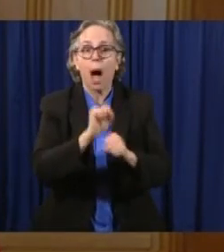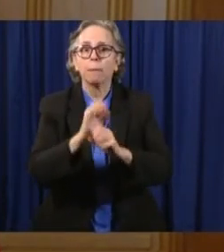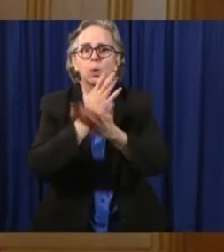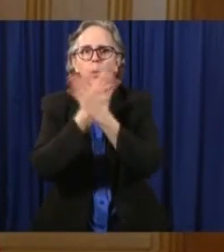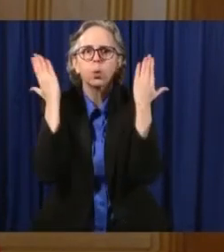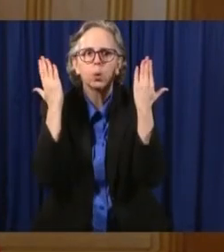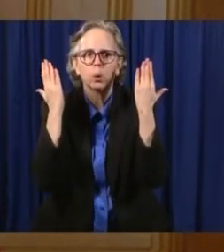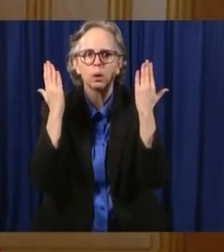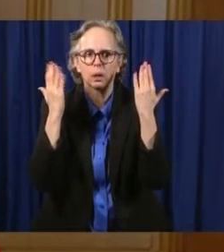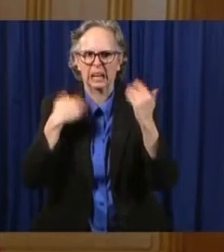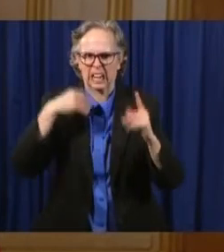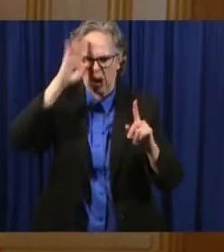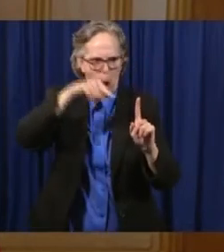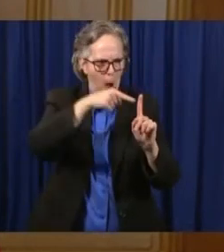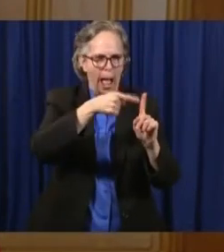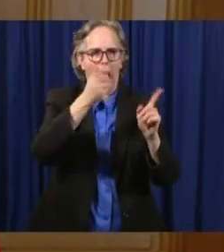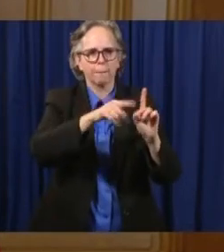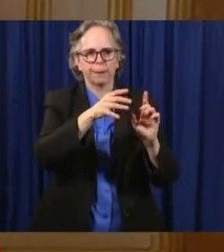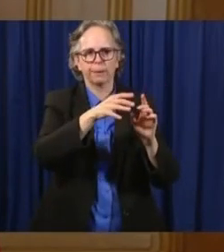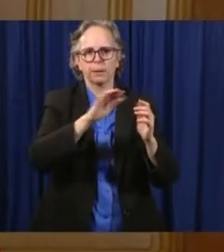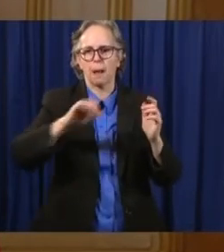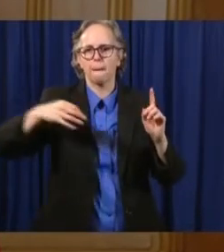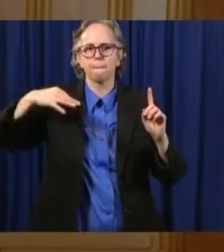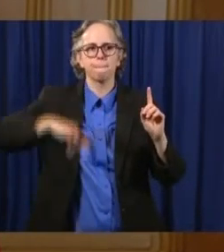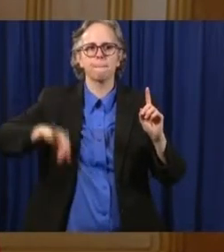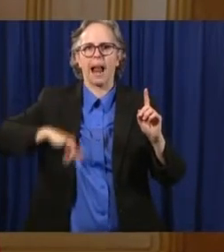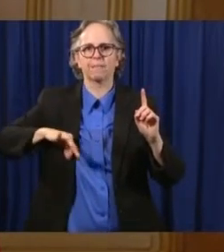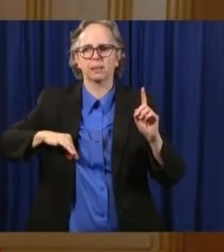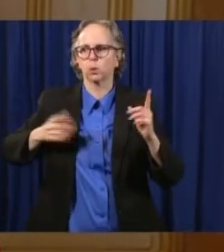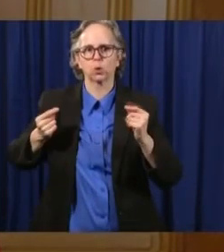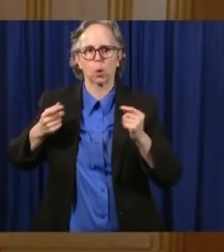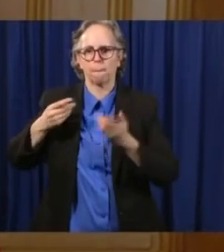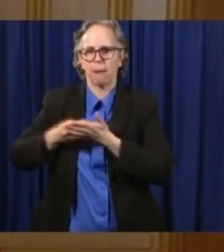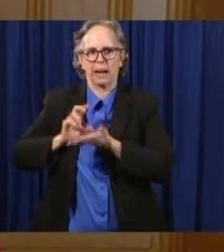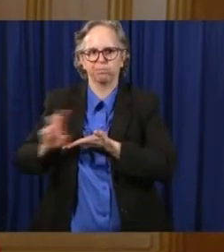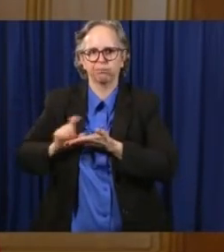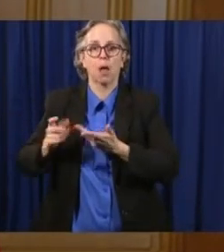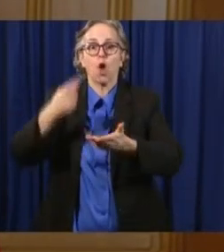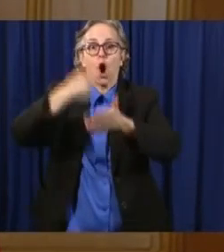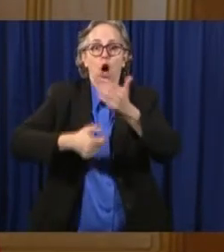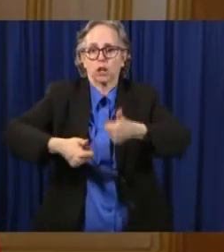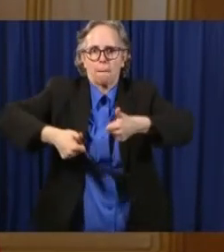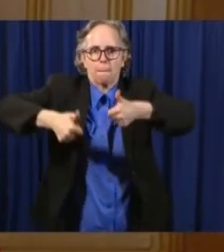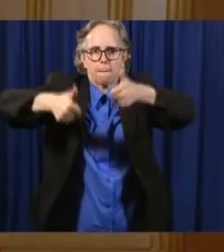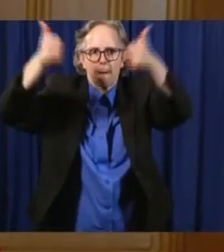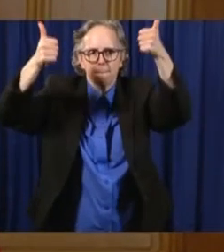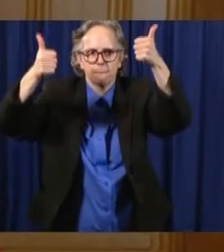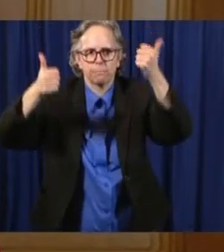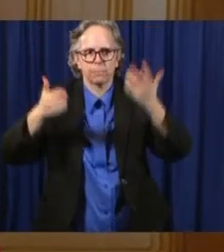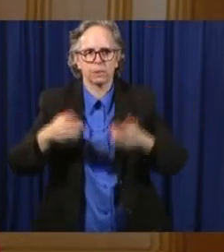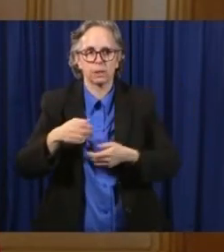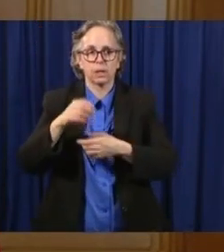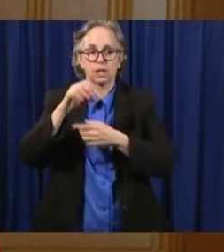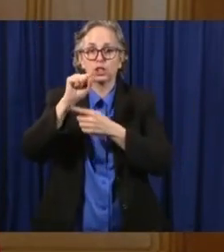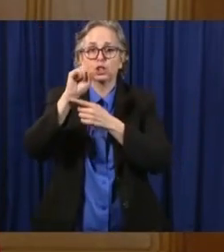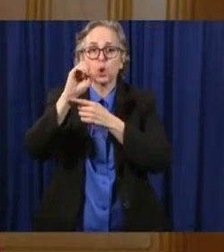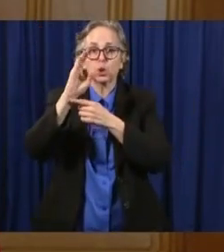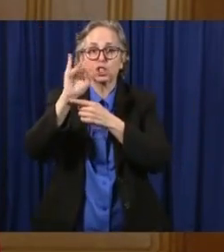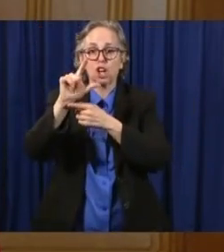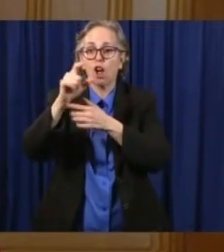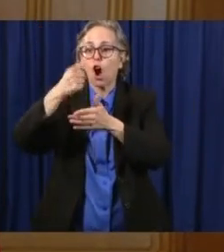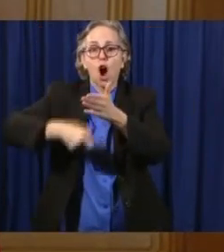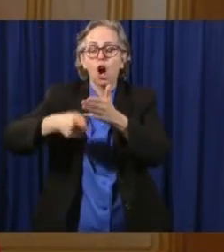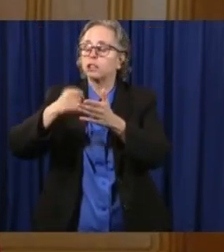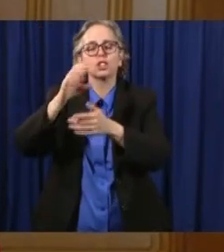happens, benefits go up, costs go up, social service costs go up. At the same time, revenues